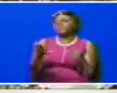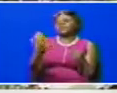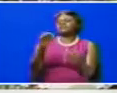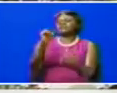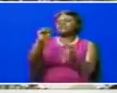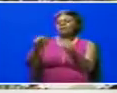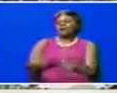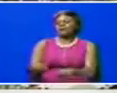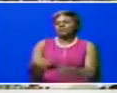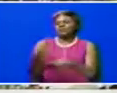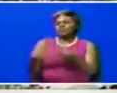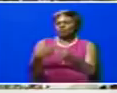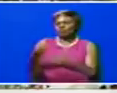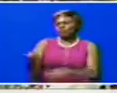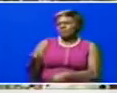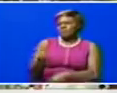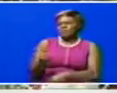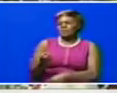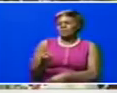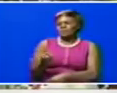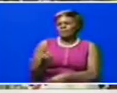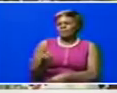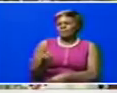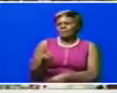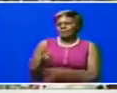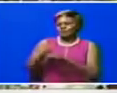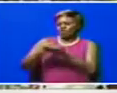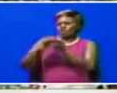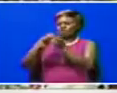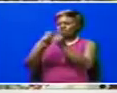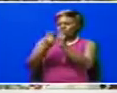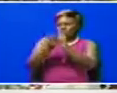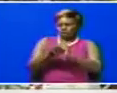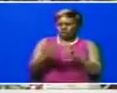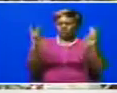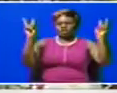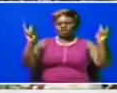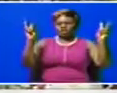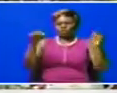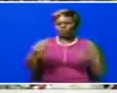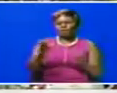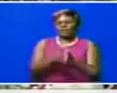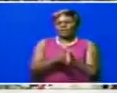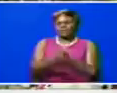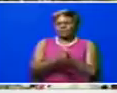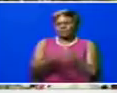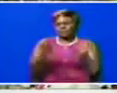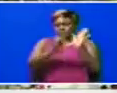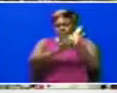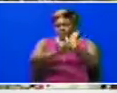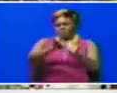job and continue to demand for change in the issues they were interested in, for instance, the